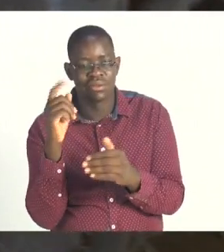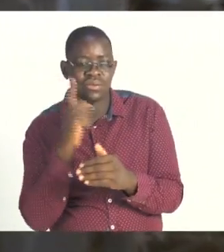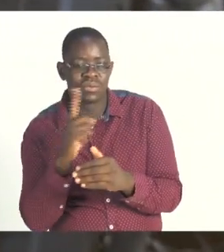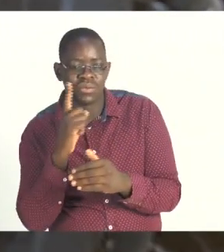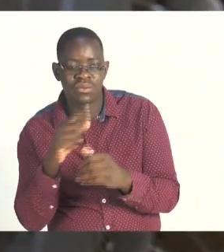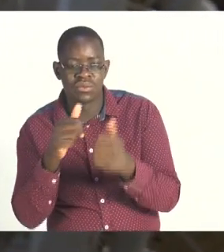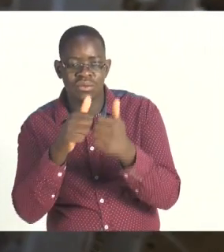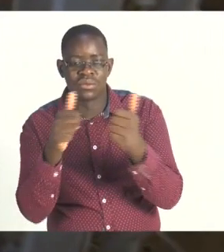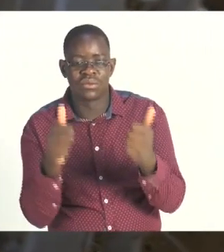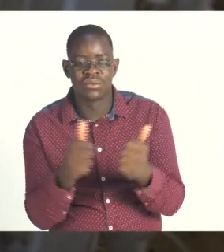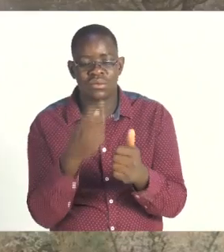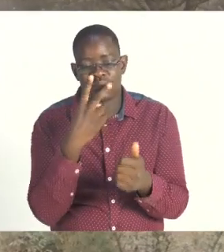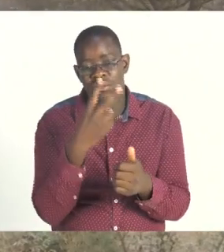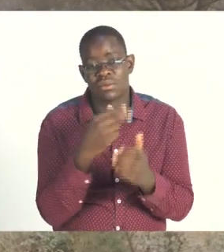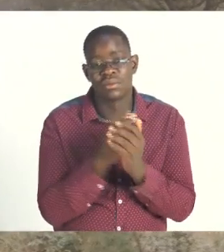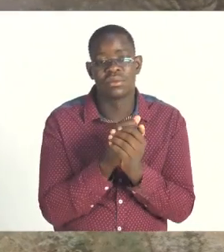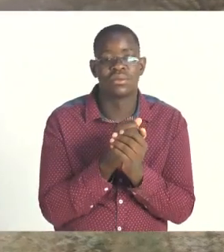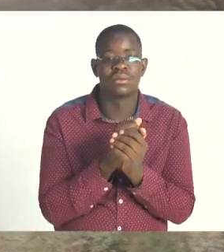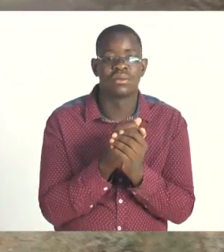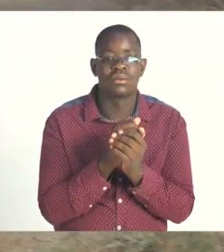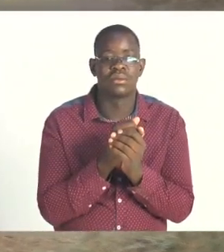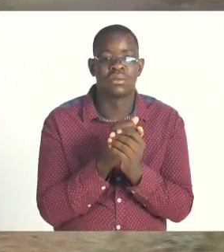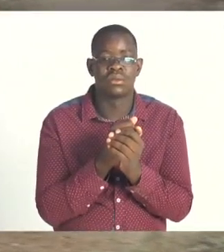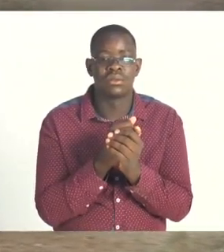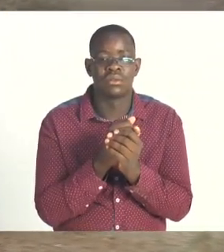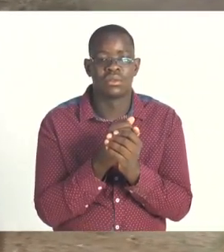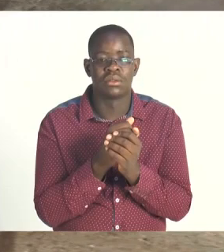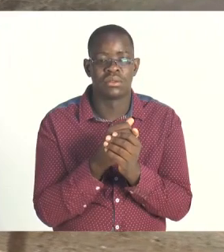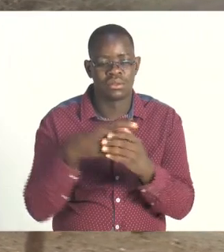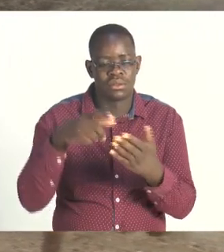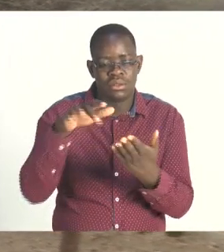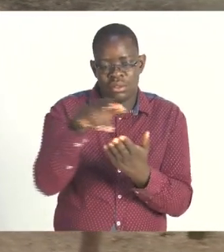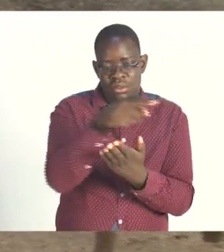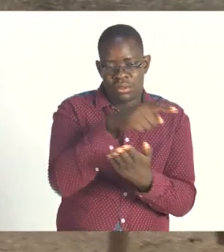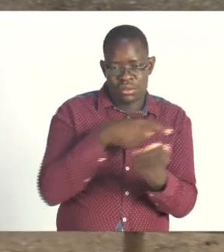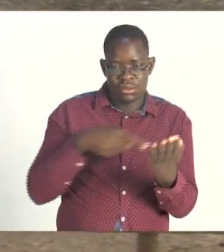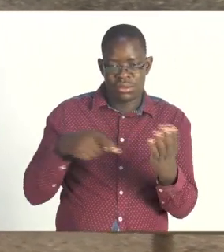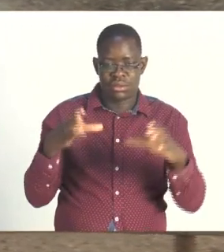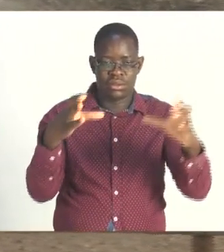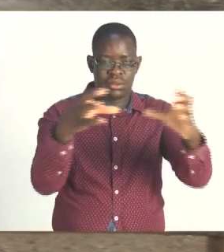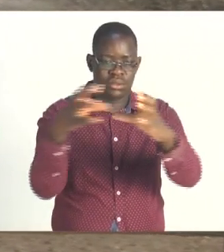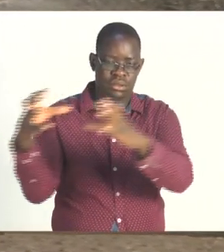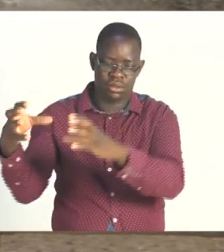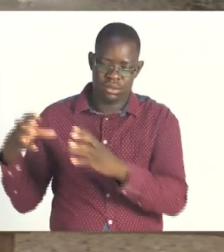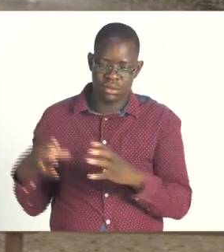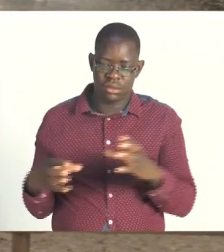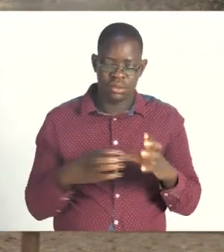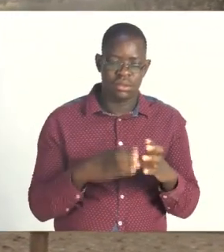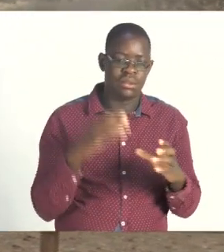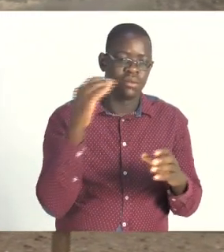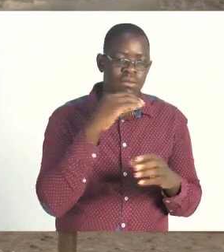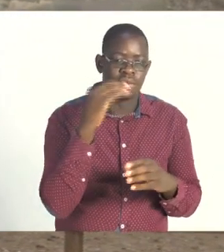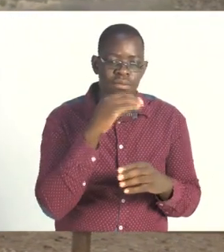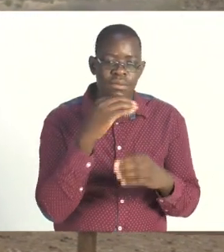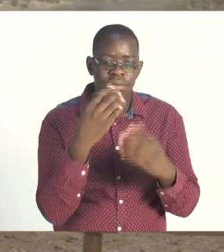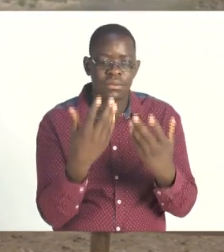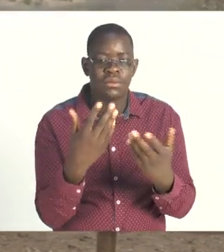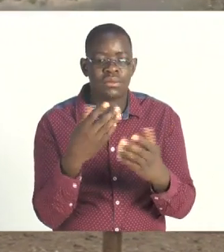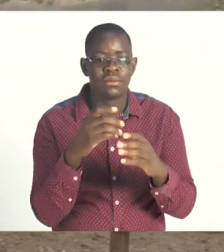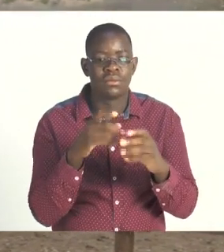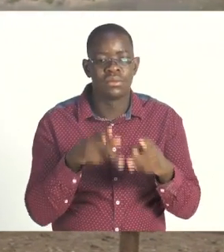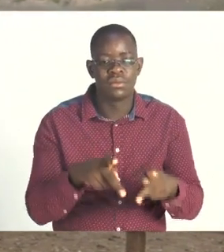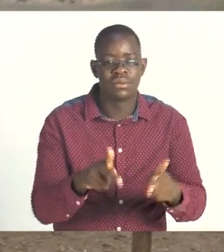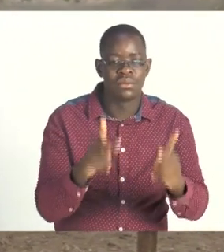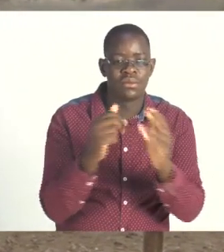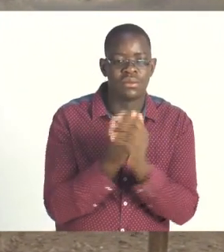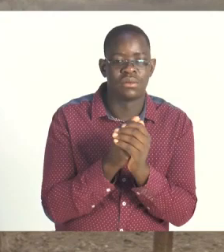where and what they eat. We do this by rotating them between specific areas on the farm to graze, or allowing them to graze